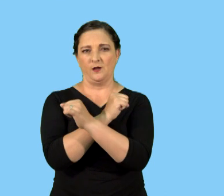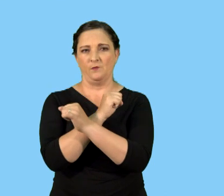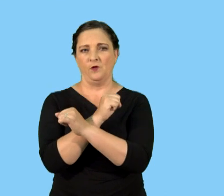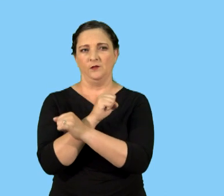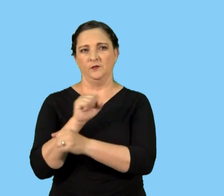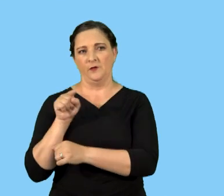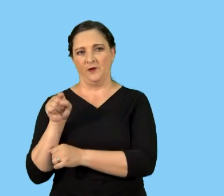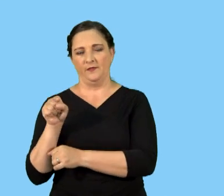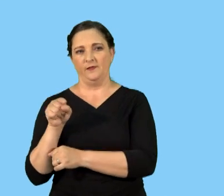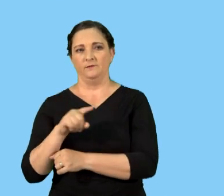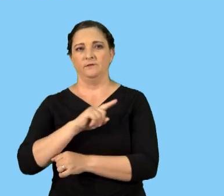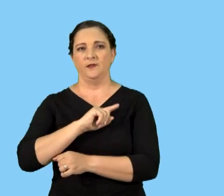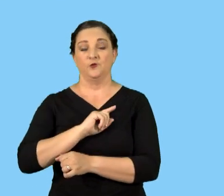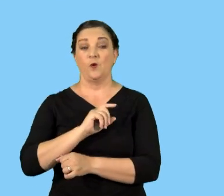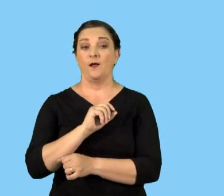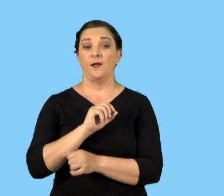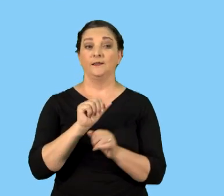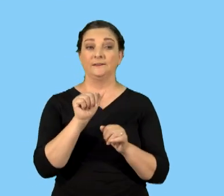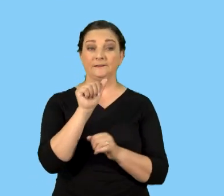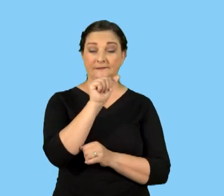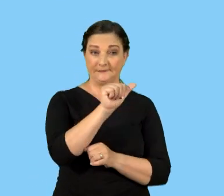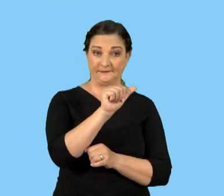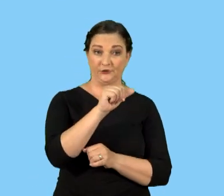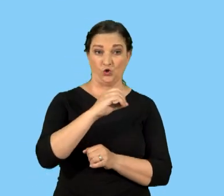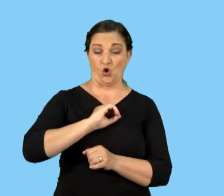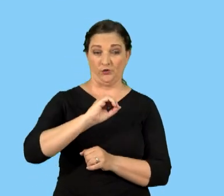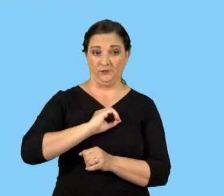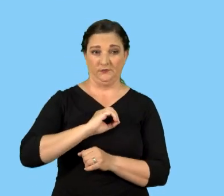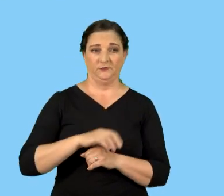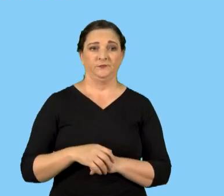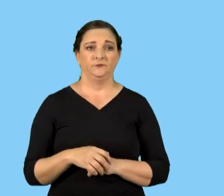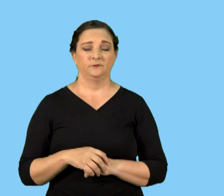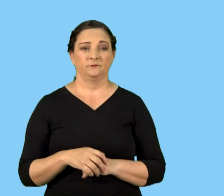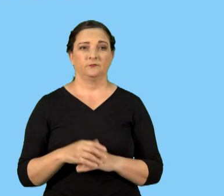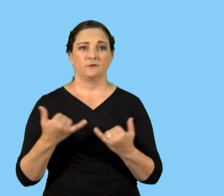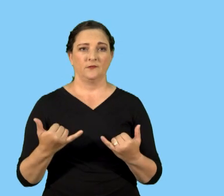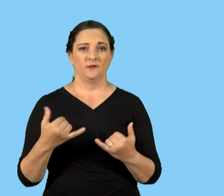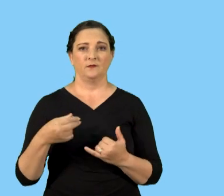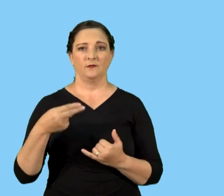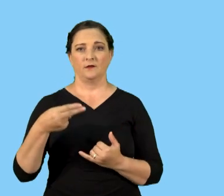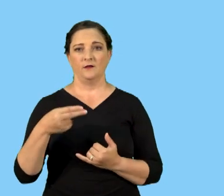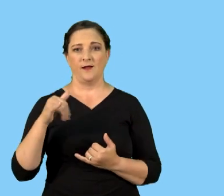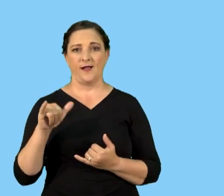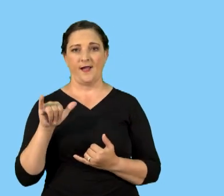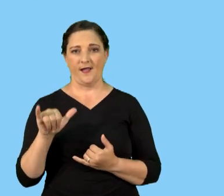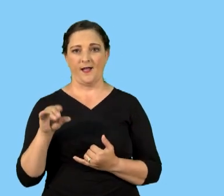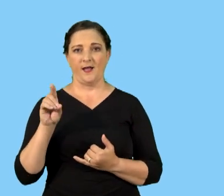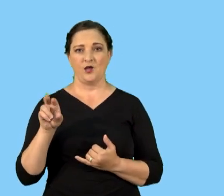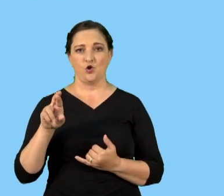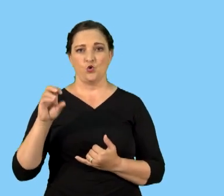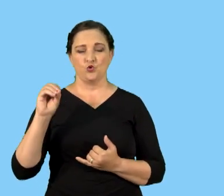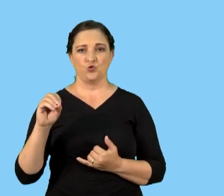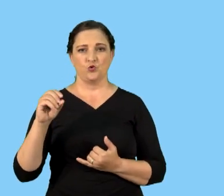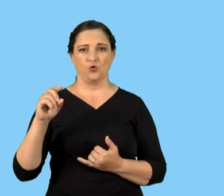multiplied by that. So there's 6 oxygen on the left-hand side. So there's 6 oxygen on the left-hand side. And then with regards to the hydrogens, how many